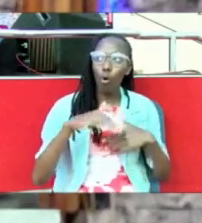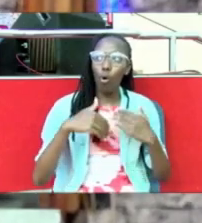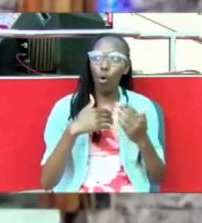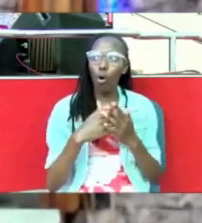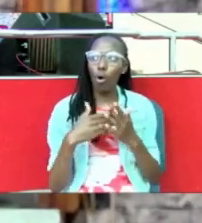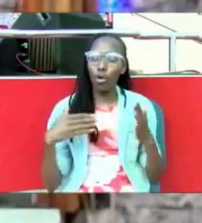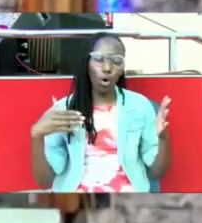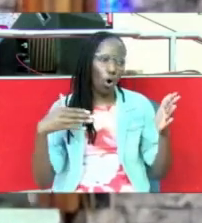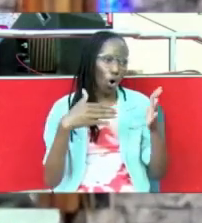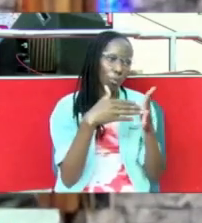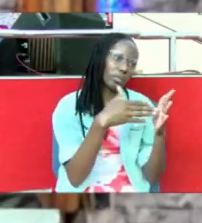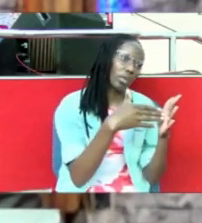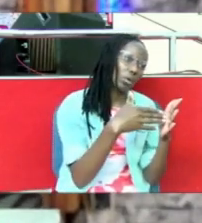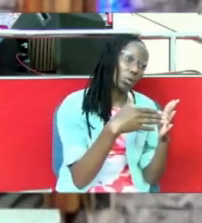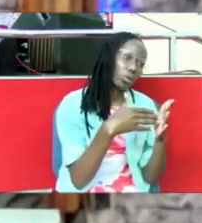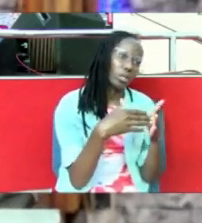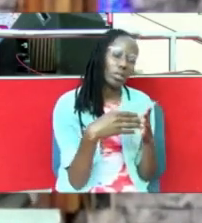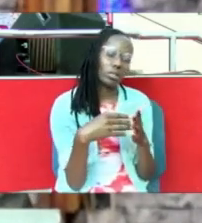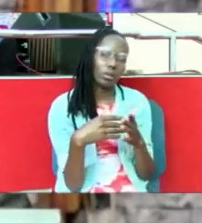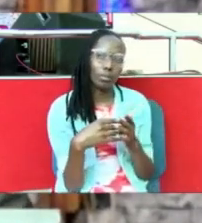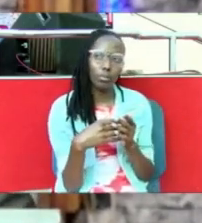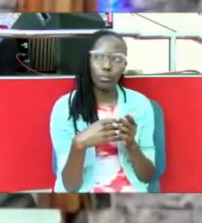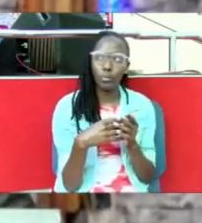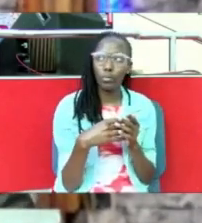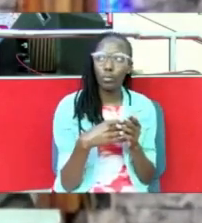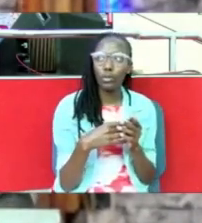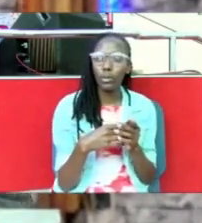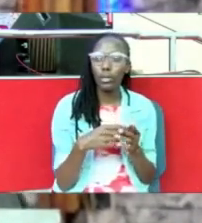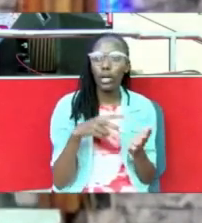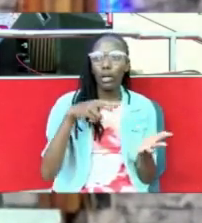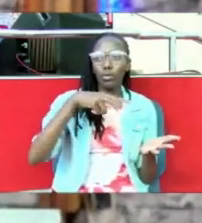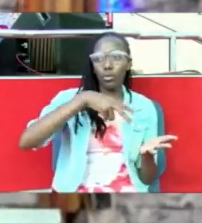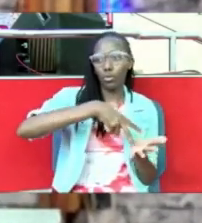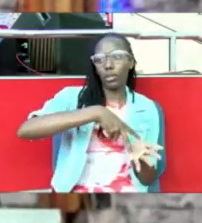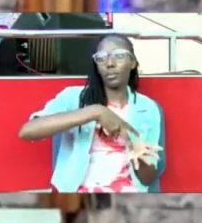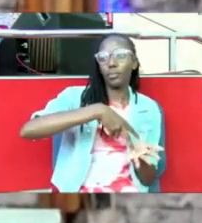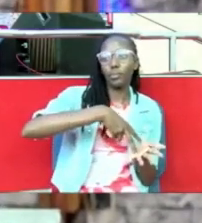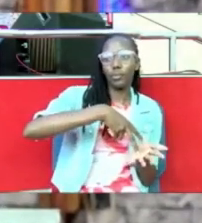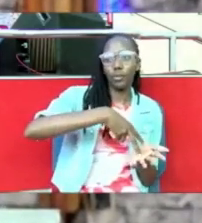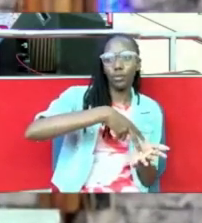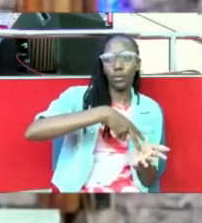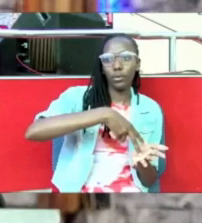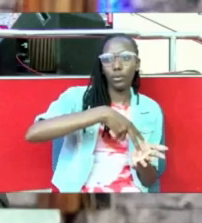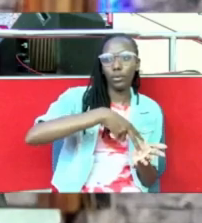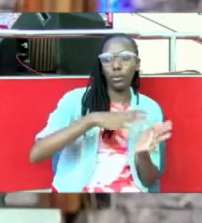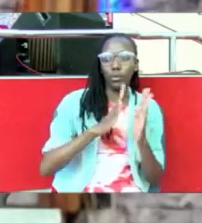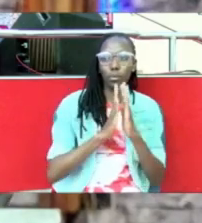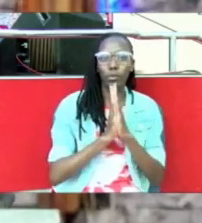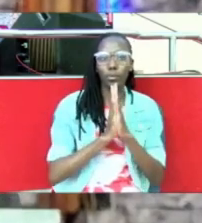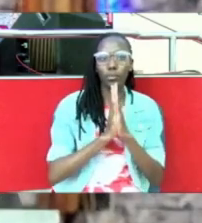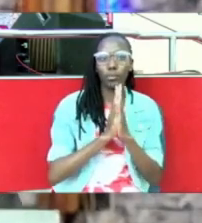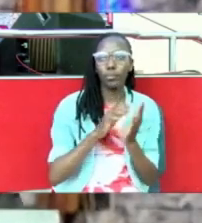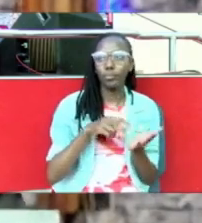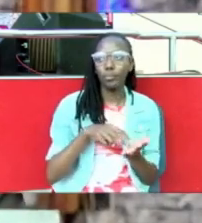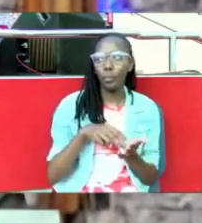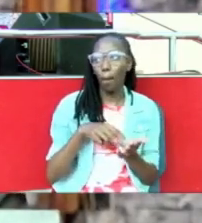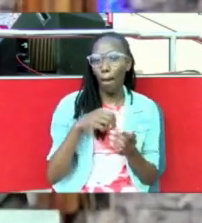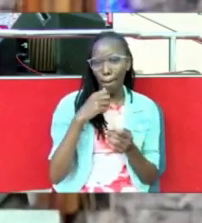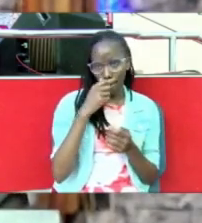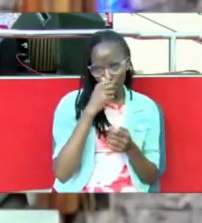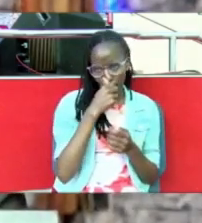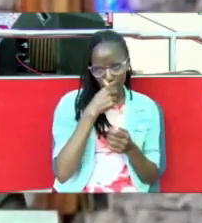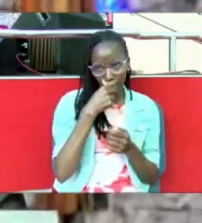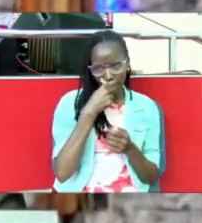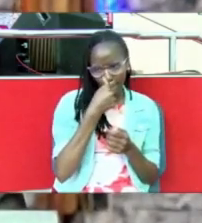naweza ruka juu ya kila ukuta wowote. I'd like you stand we end with the prayer. Ningetaka tukasimame tukamalize